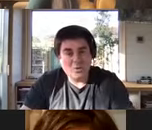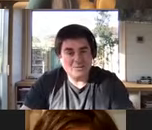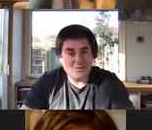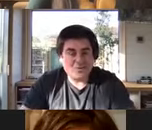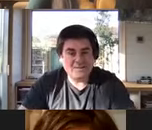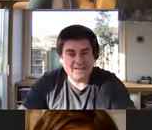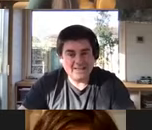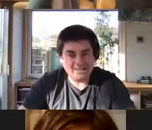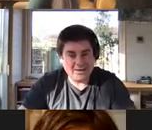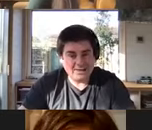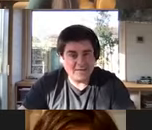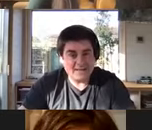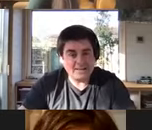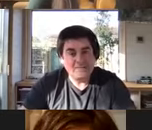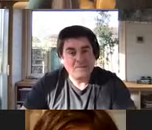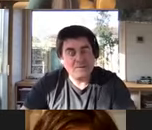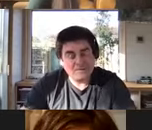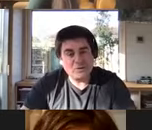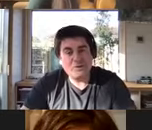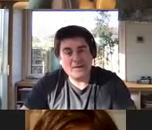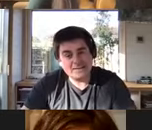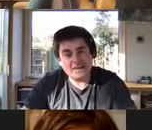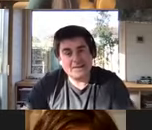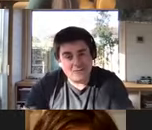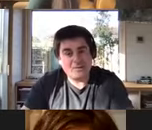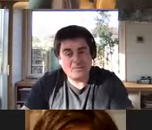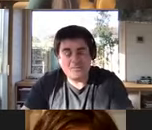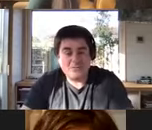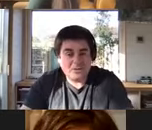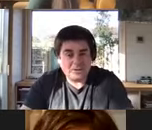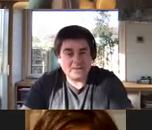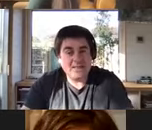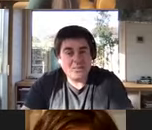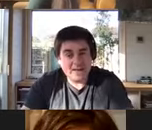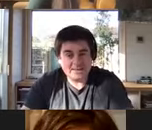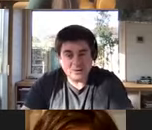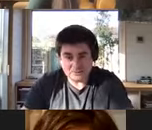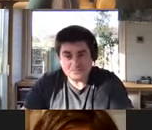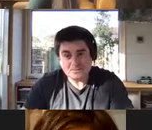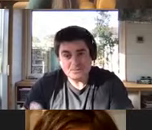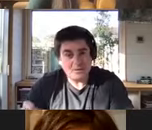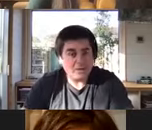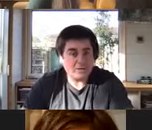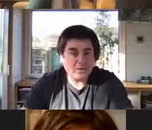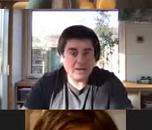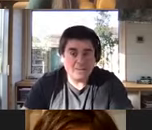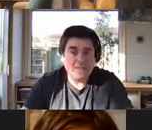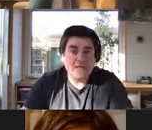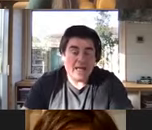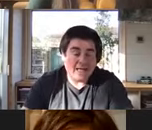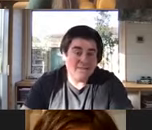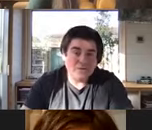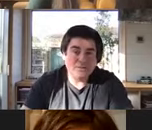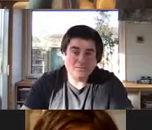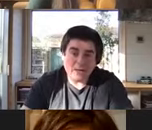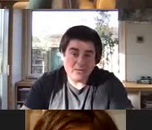law, democracy, these kinds of things. And these Victorian myths then get reproduced in the ways in which both curriculum